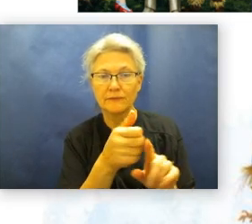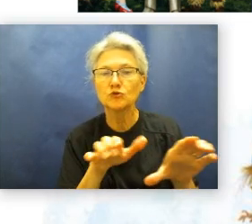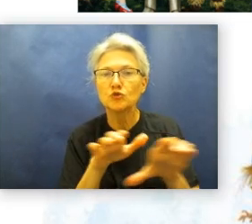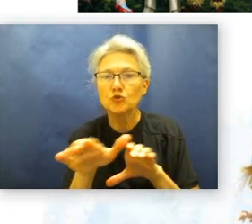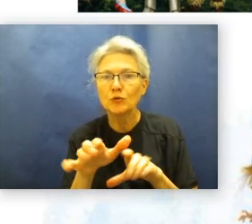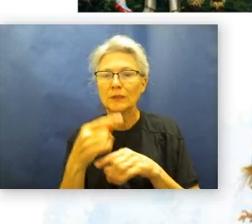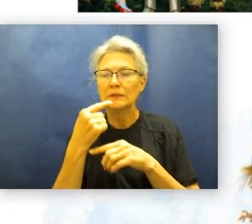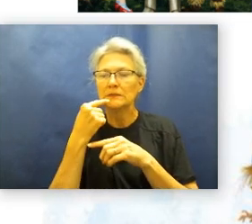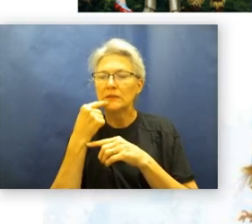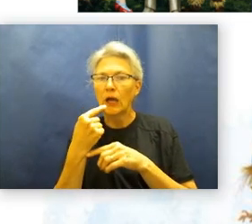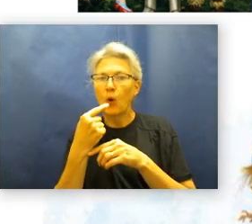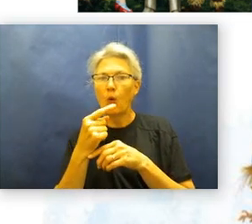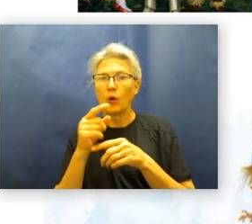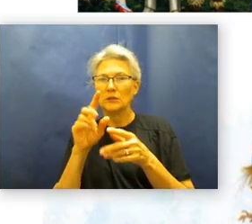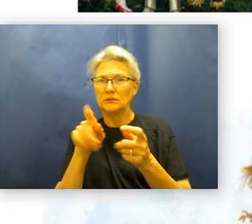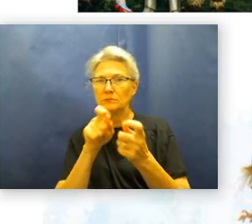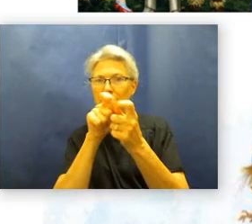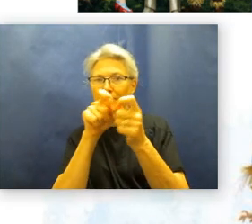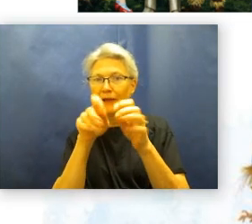provide descriptive details.